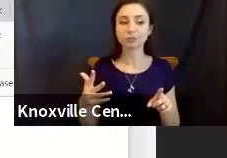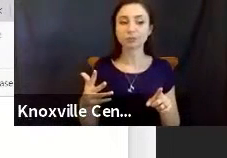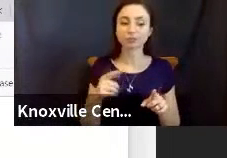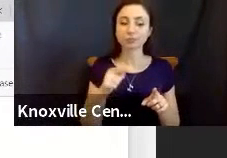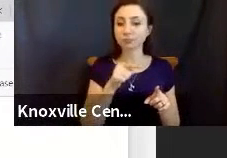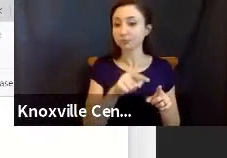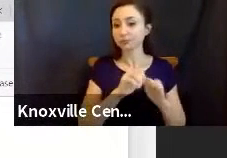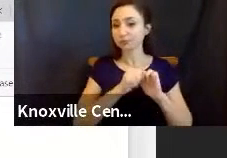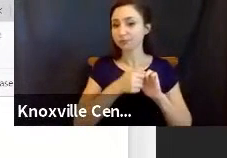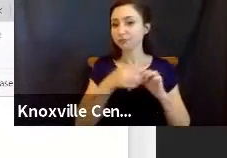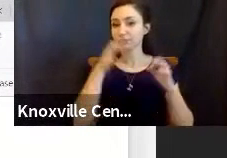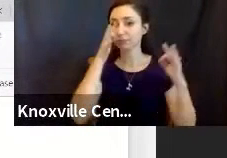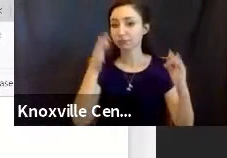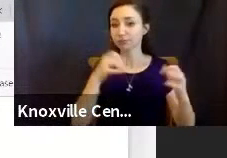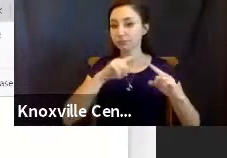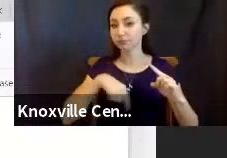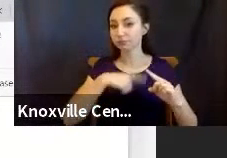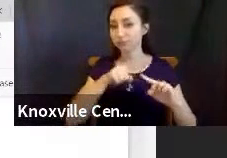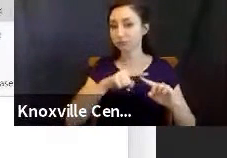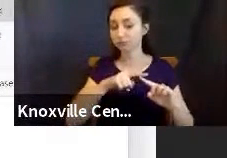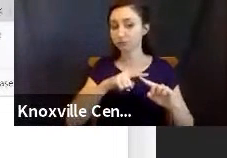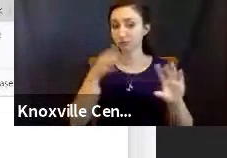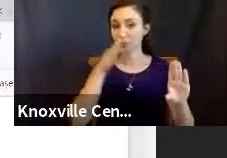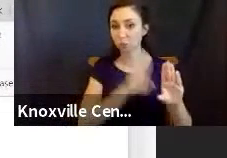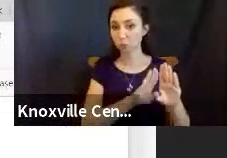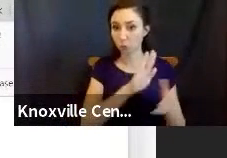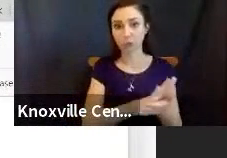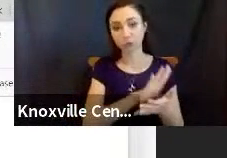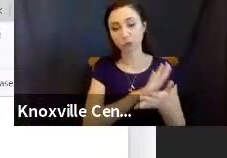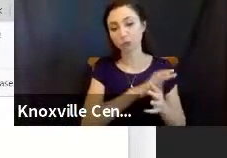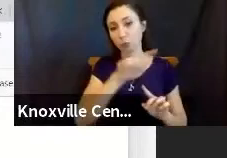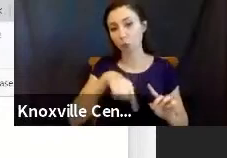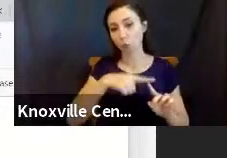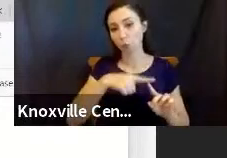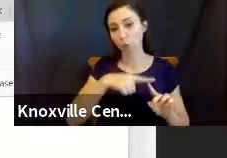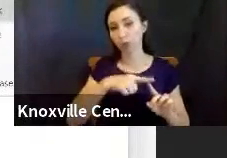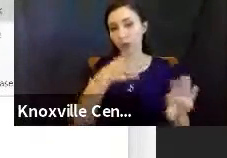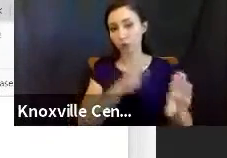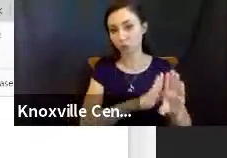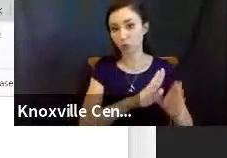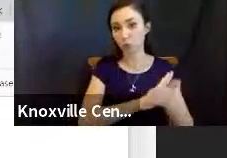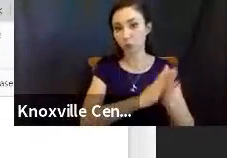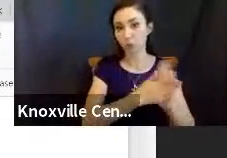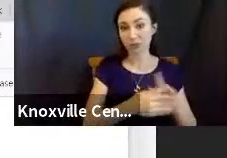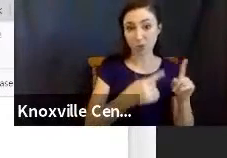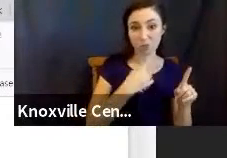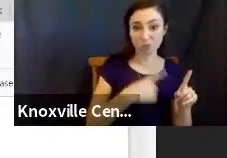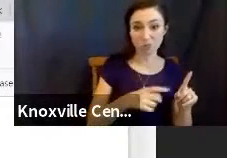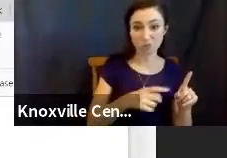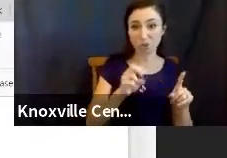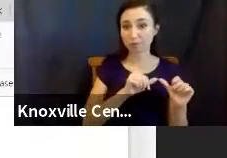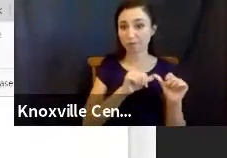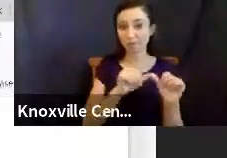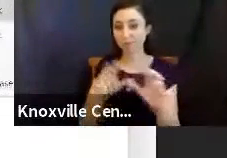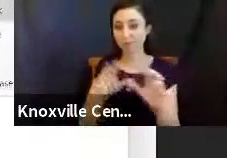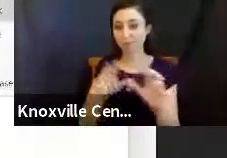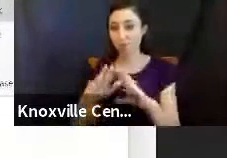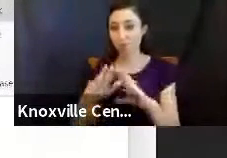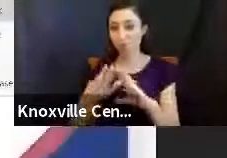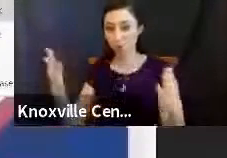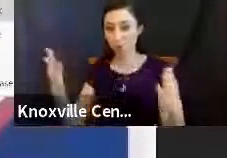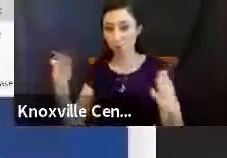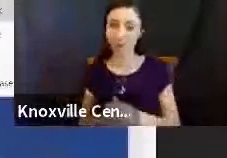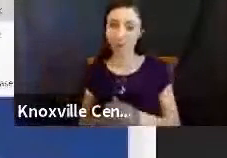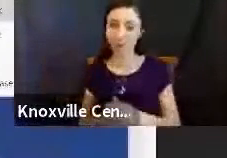are how we determine when to open, when to close a school, for a school to go red or to remain open. Next slide.